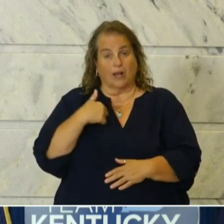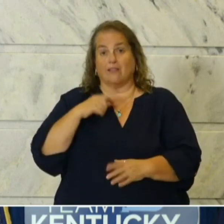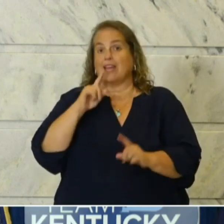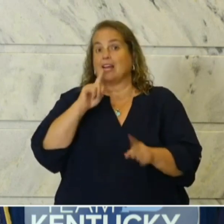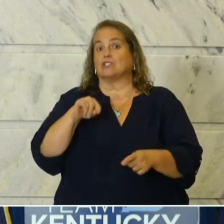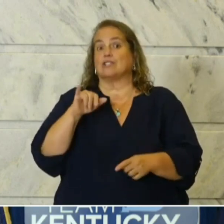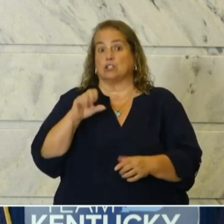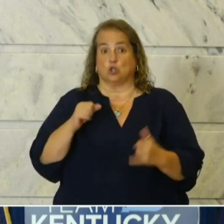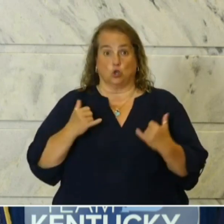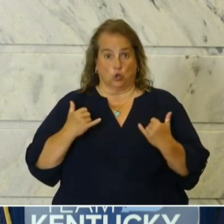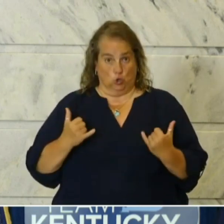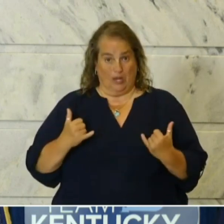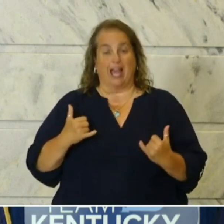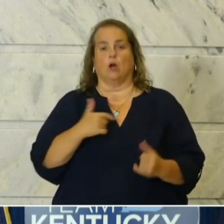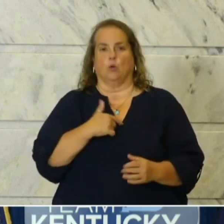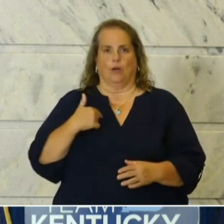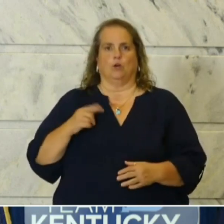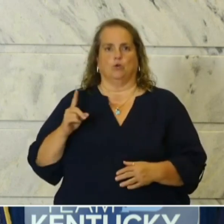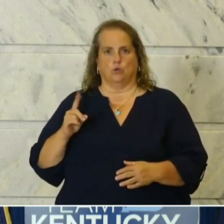is, today we do.